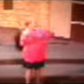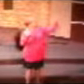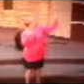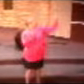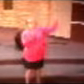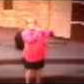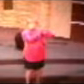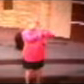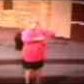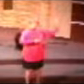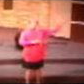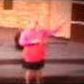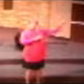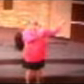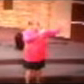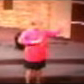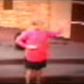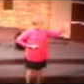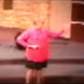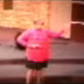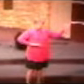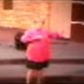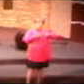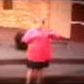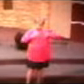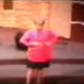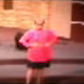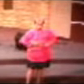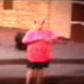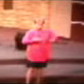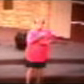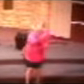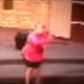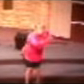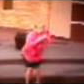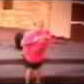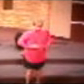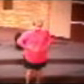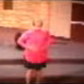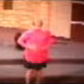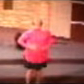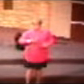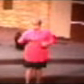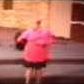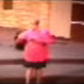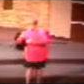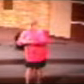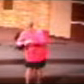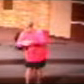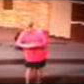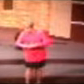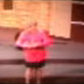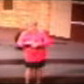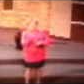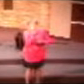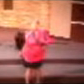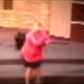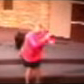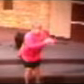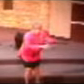Christ has no body but yours, no hands, no feet on earth but yours. Yours are the